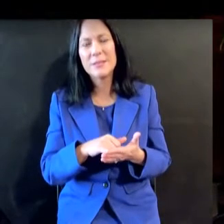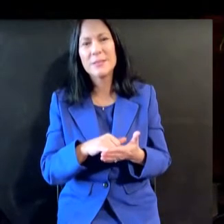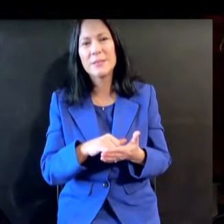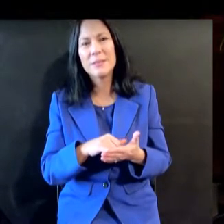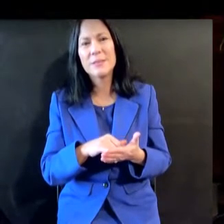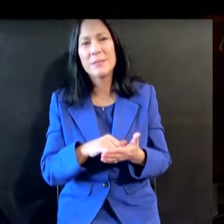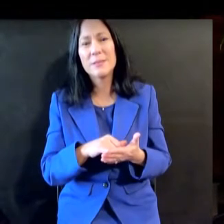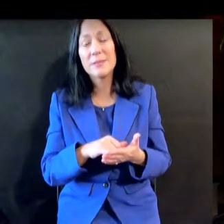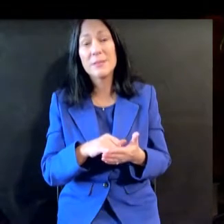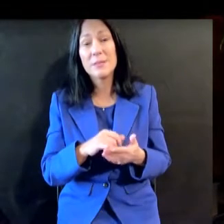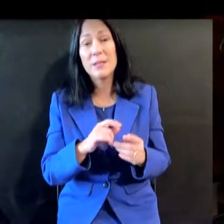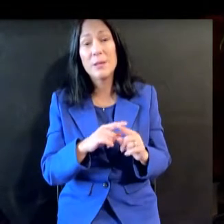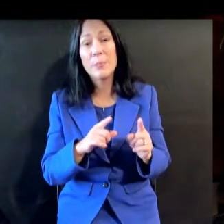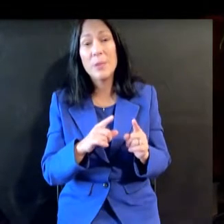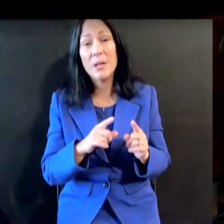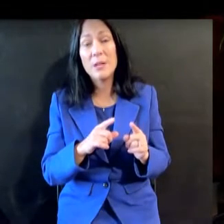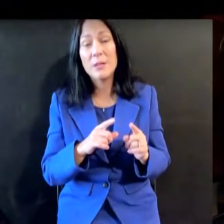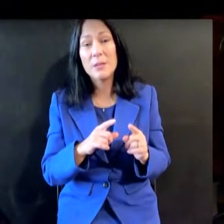But what God began